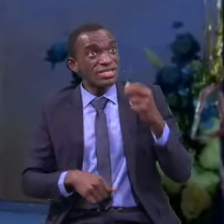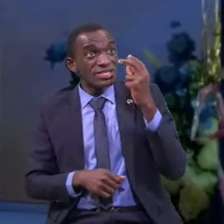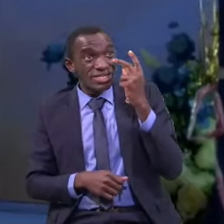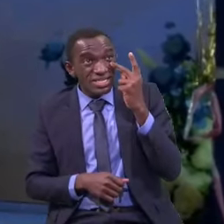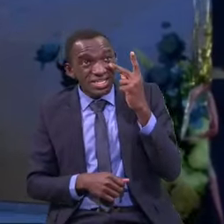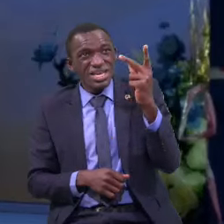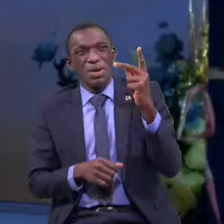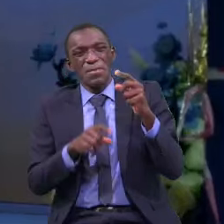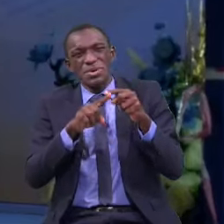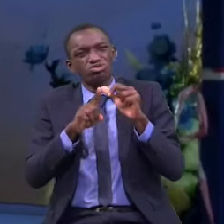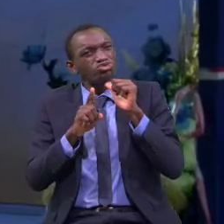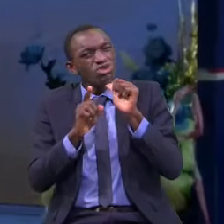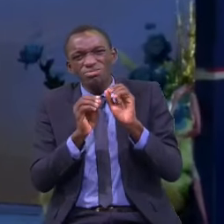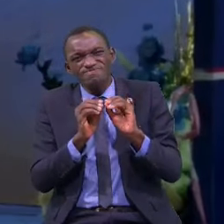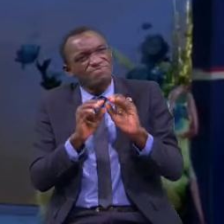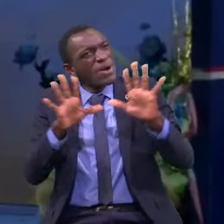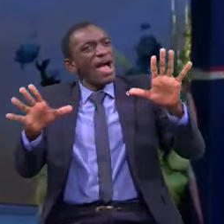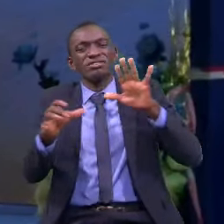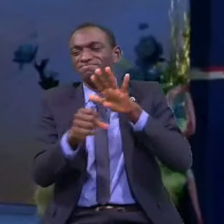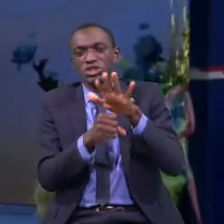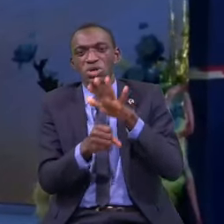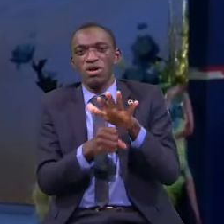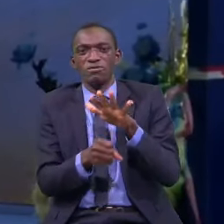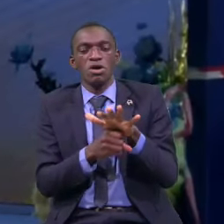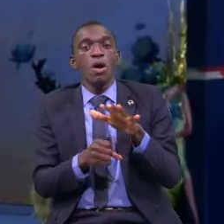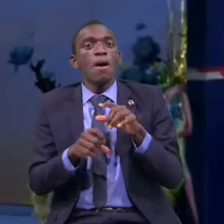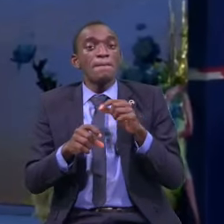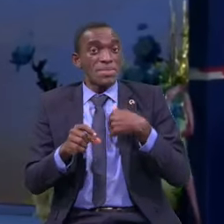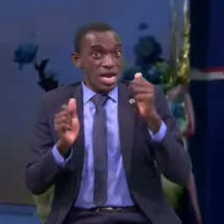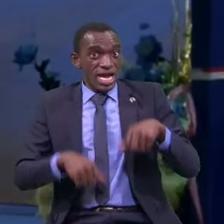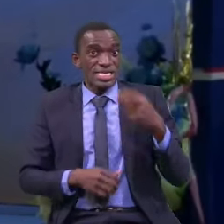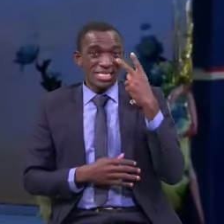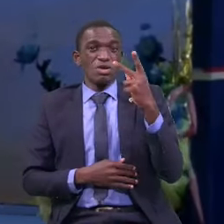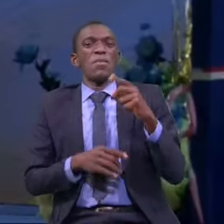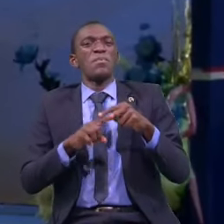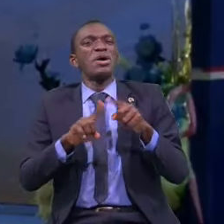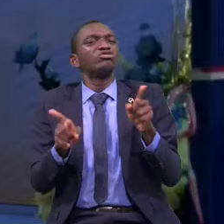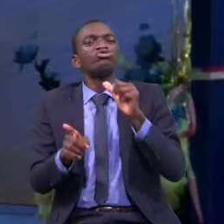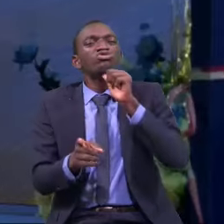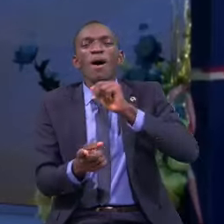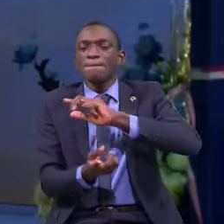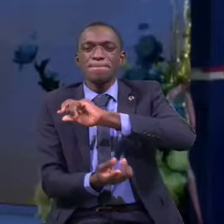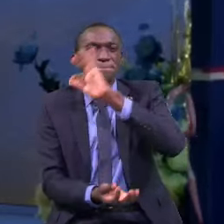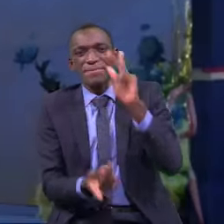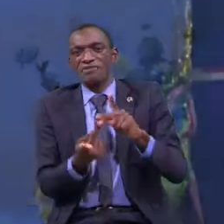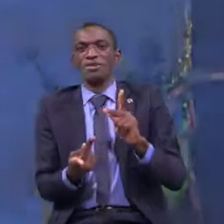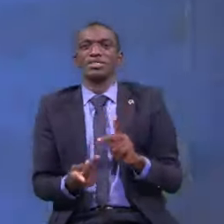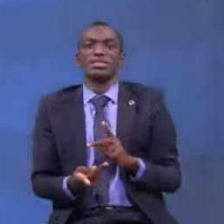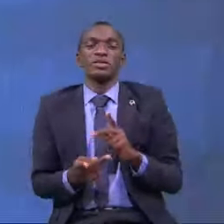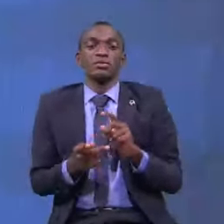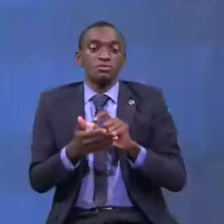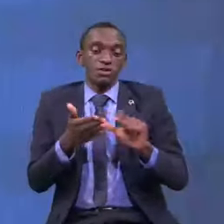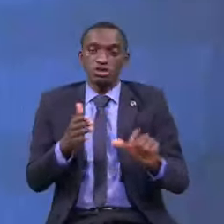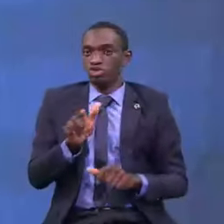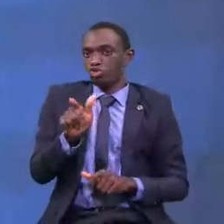bright enough. I can see, but not perfect. Look at verse